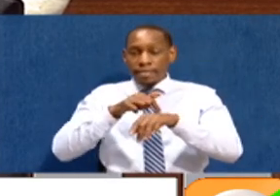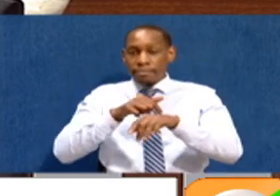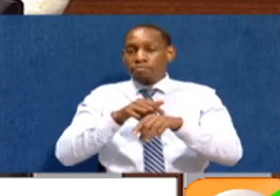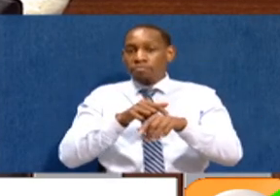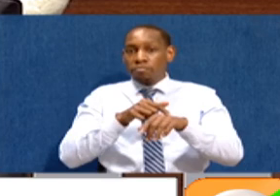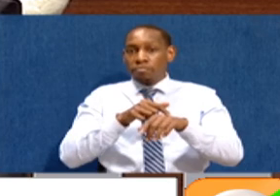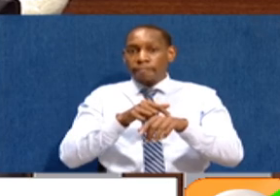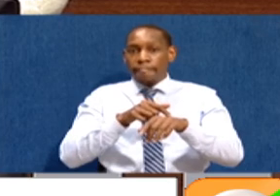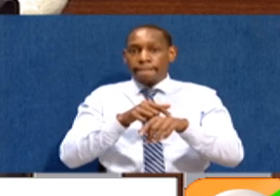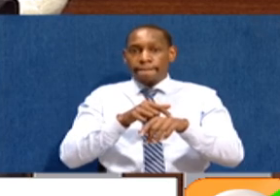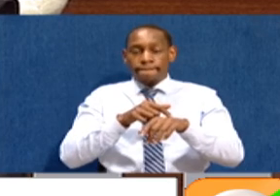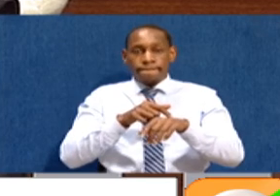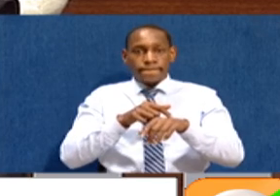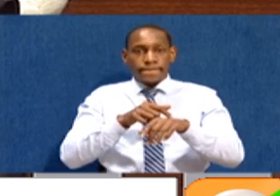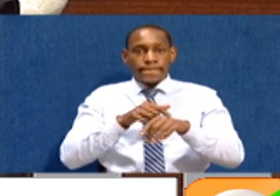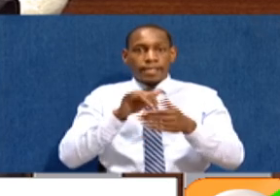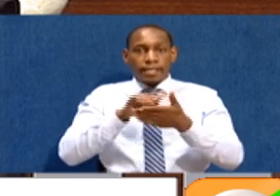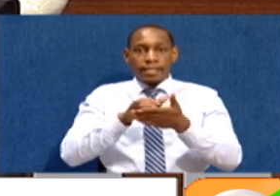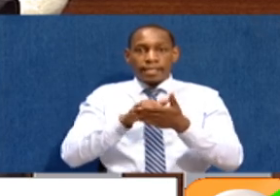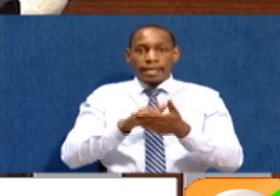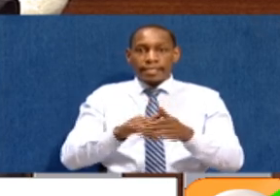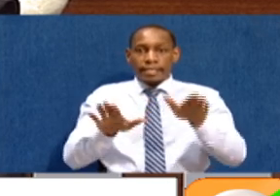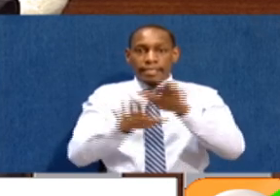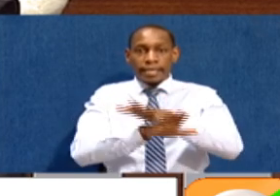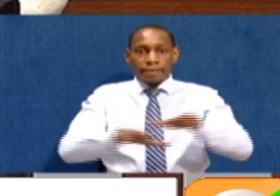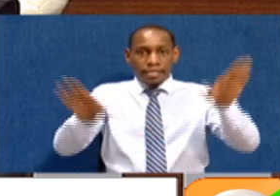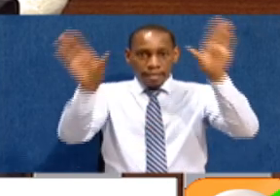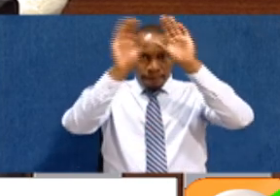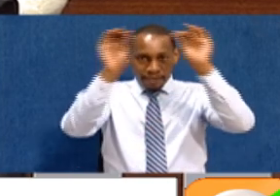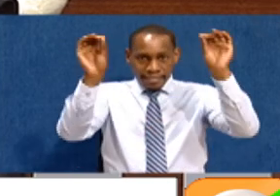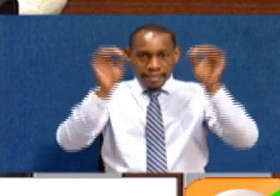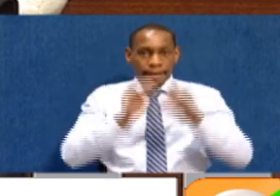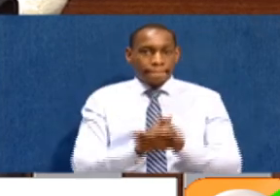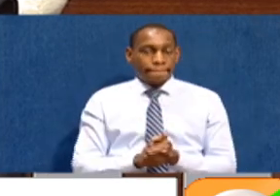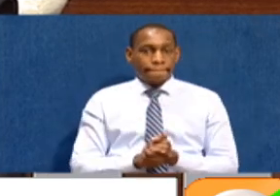period that your deputy president